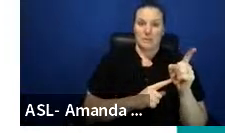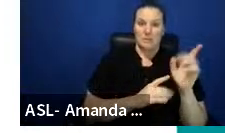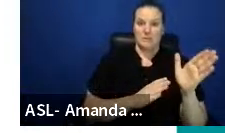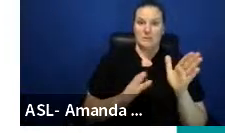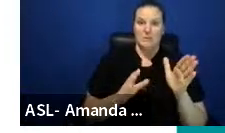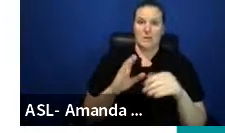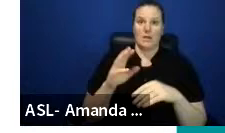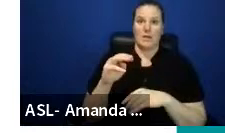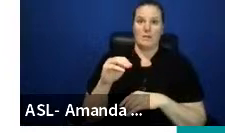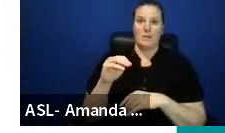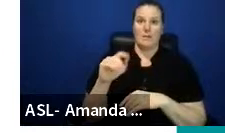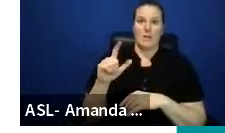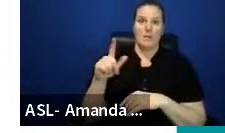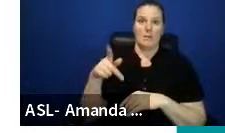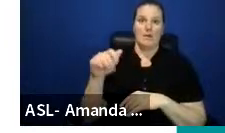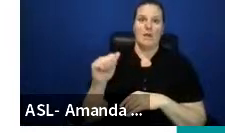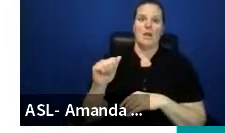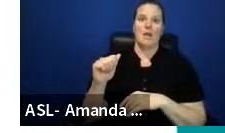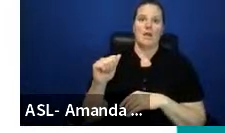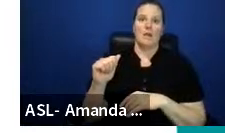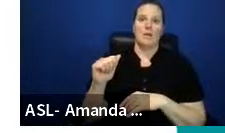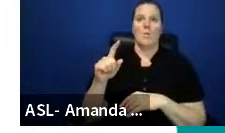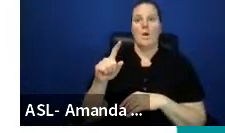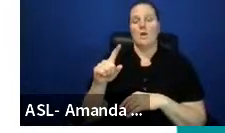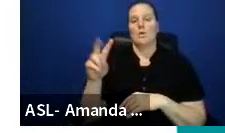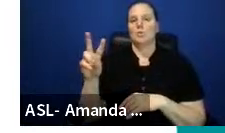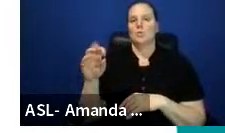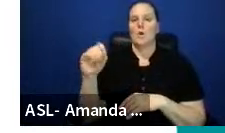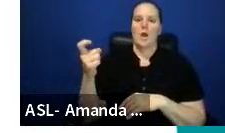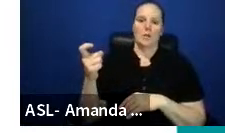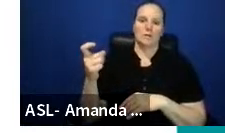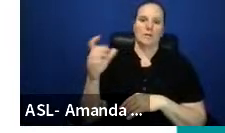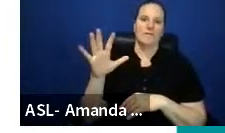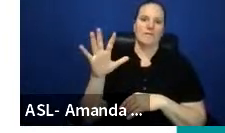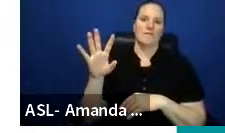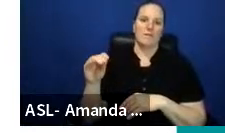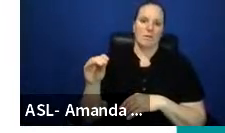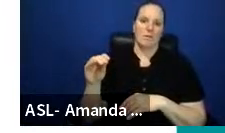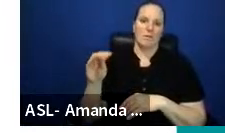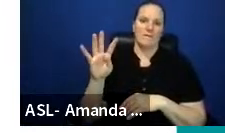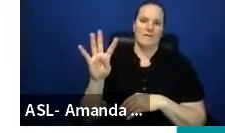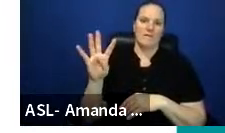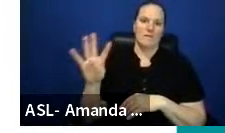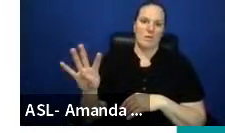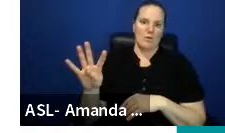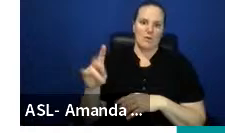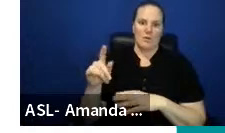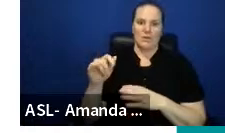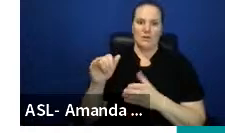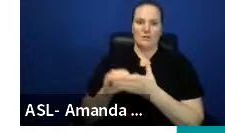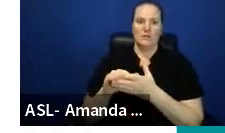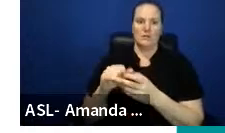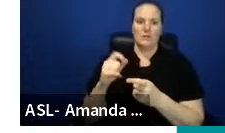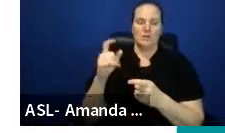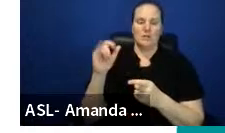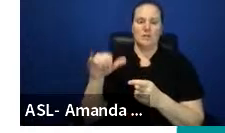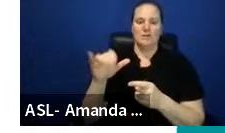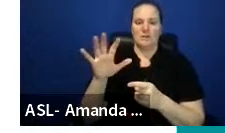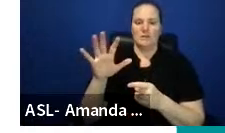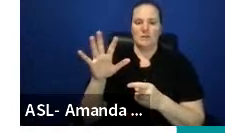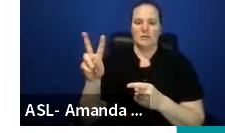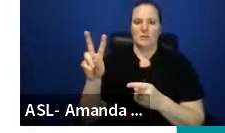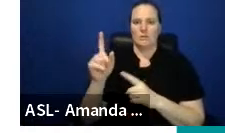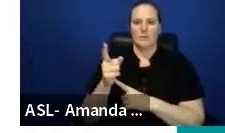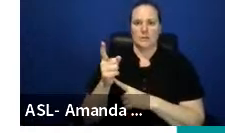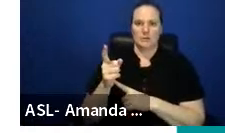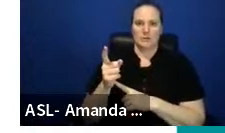aux or two aux reduces to 54 or 50 minutes for that origin and destination pair. There will